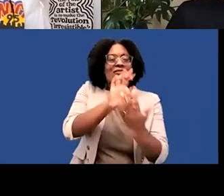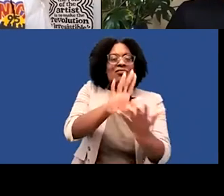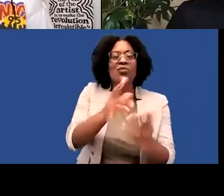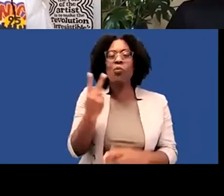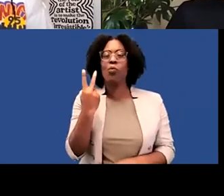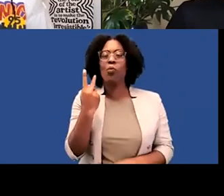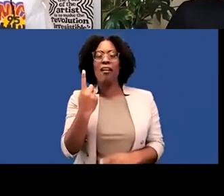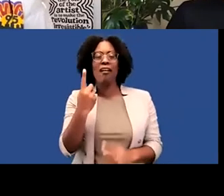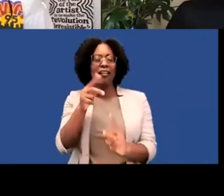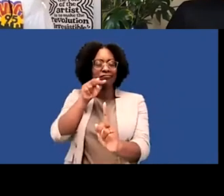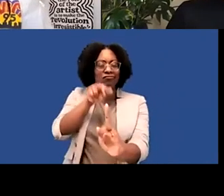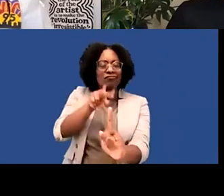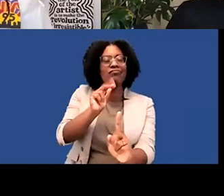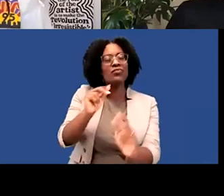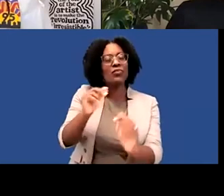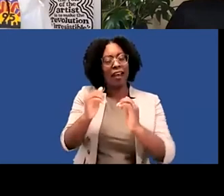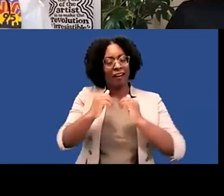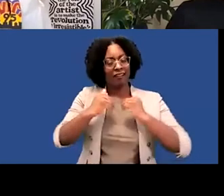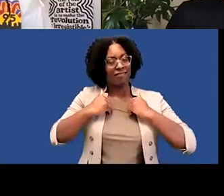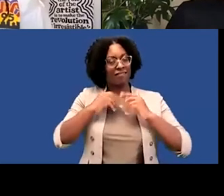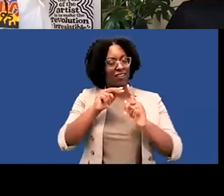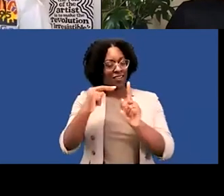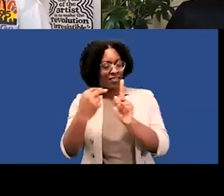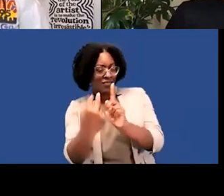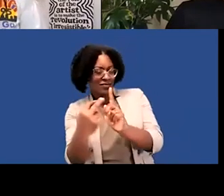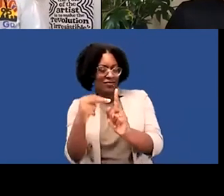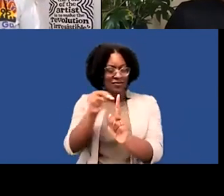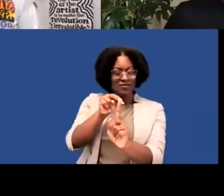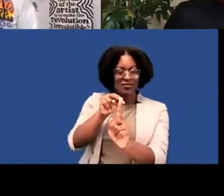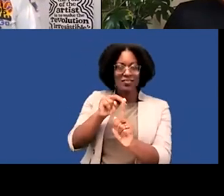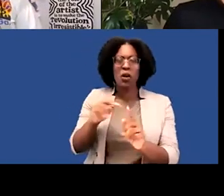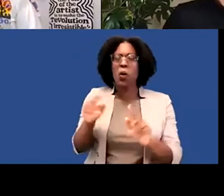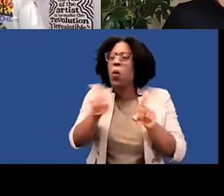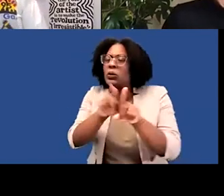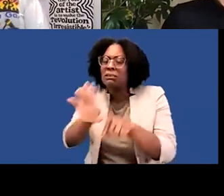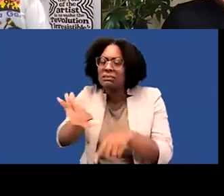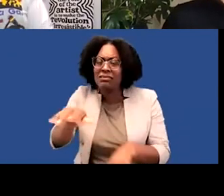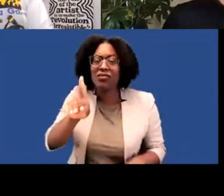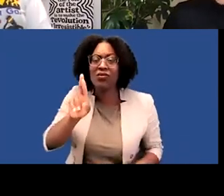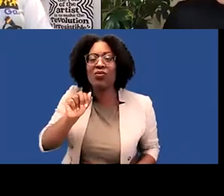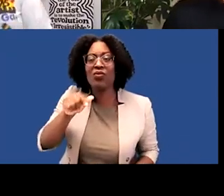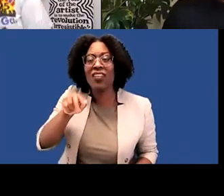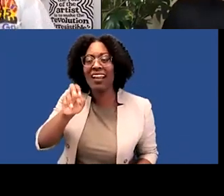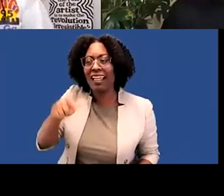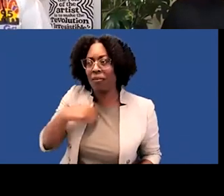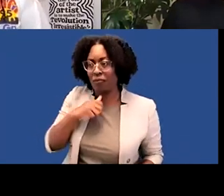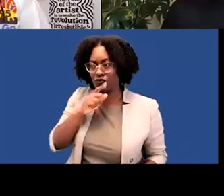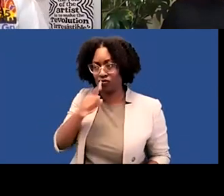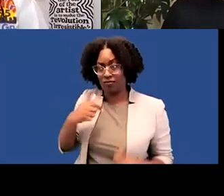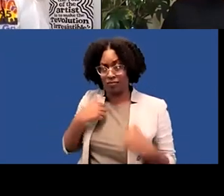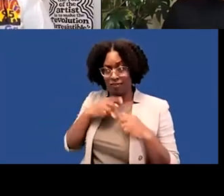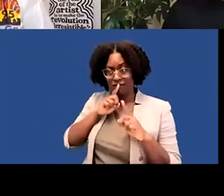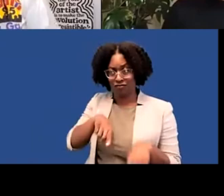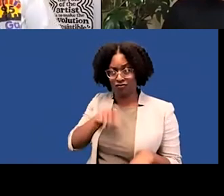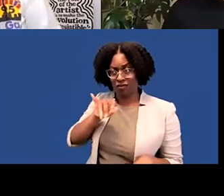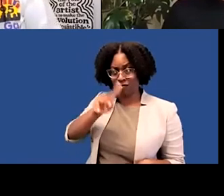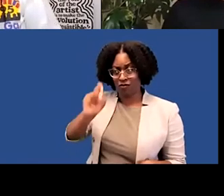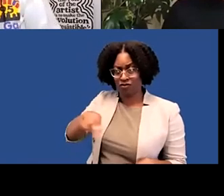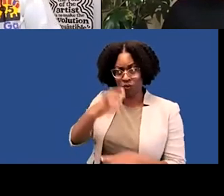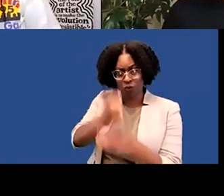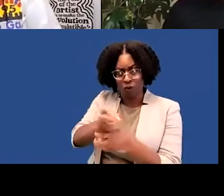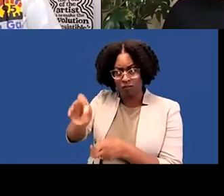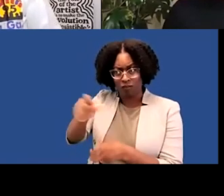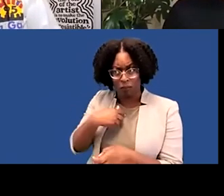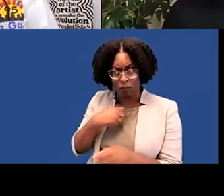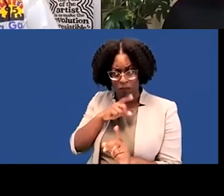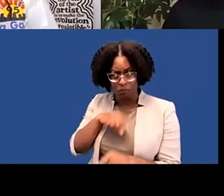And also, Raquel, I don't know if I answered the question right, so that's probably why you got confused. I love both of your